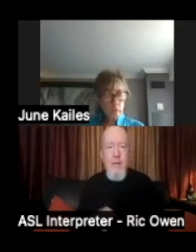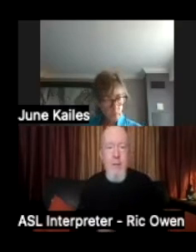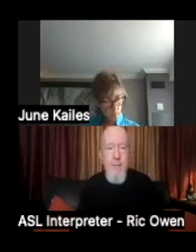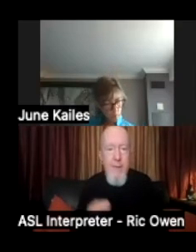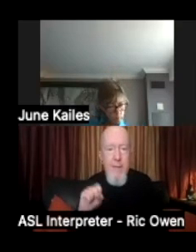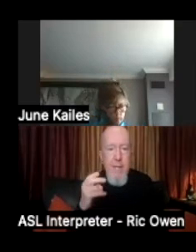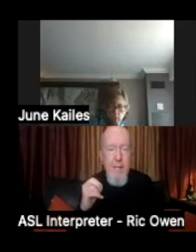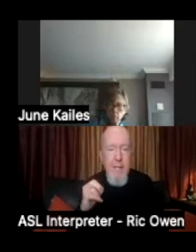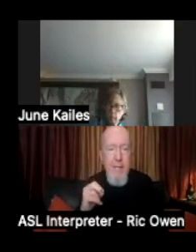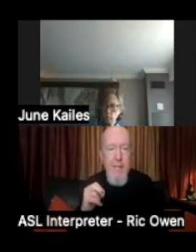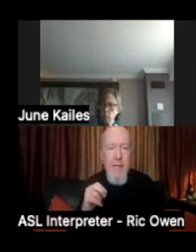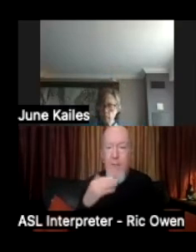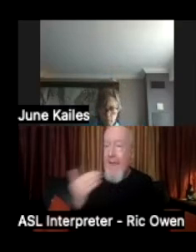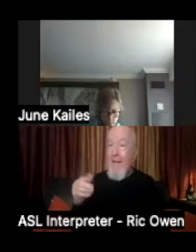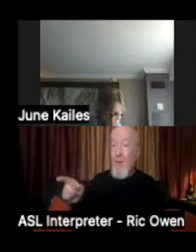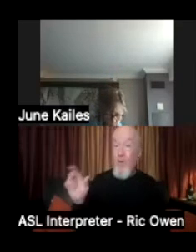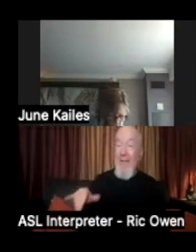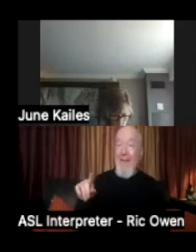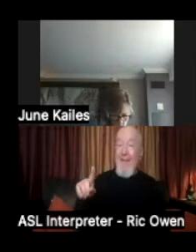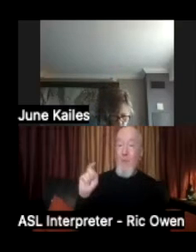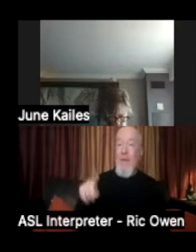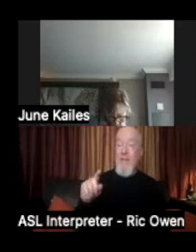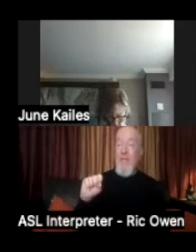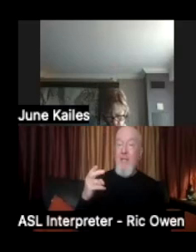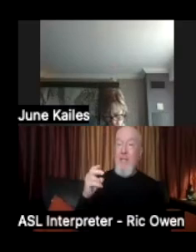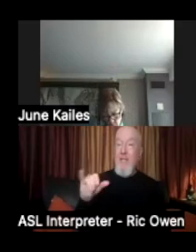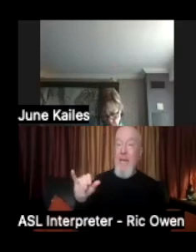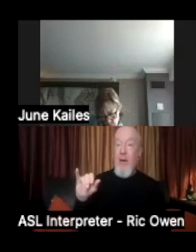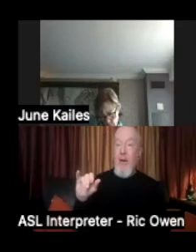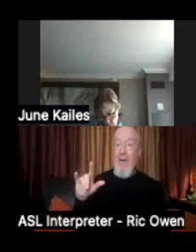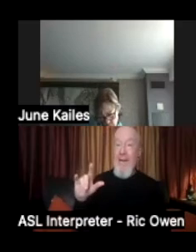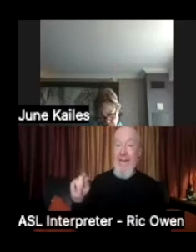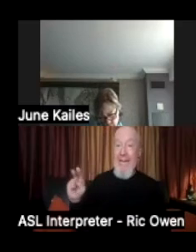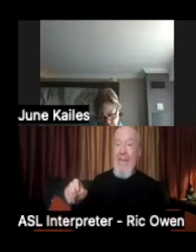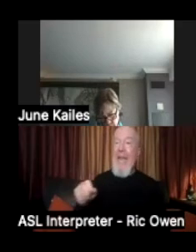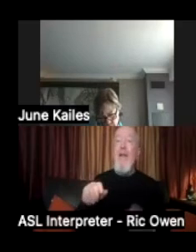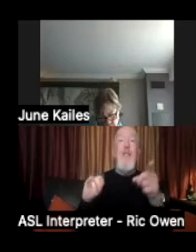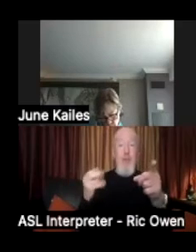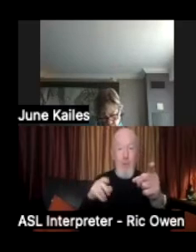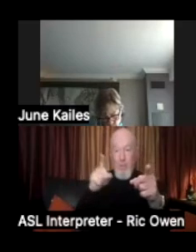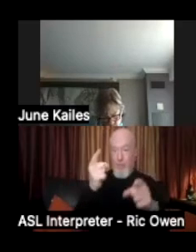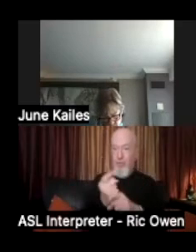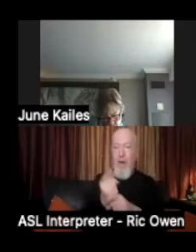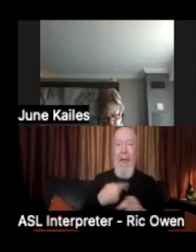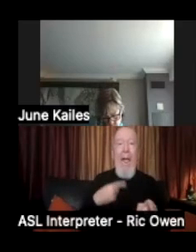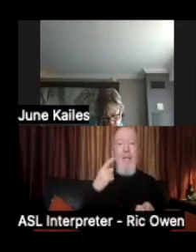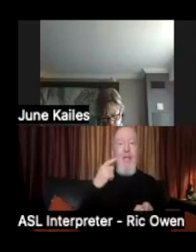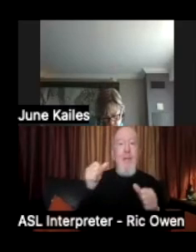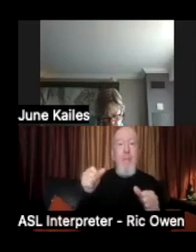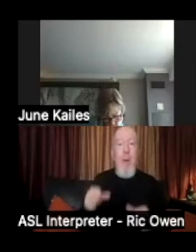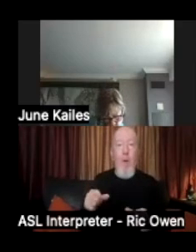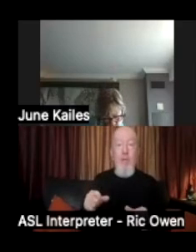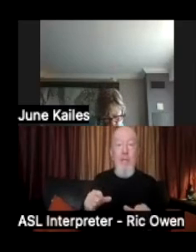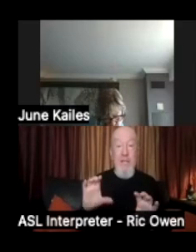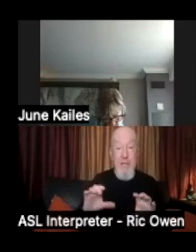question, Sherry Lynn. And June is absolutely right. I just put in the chat that the California